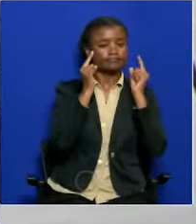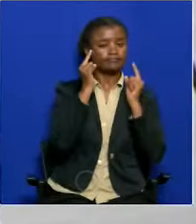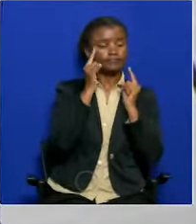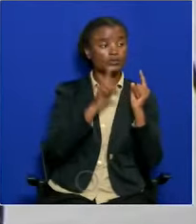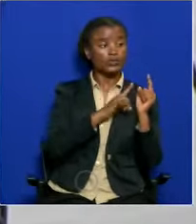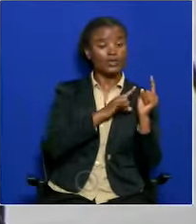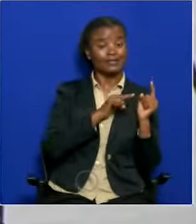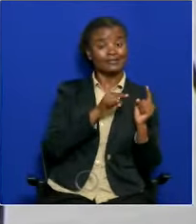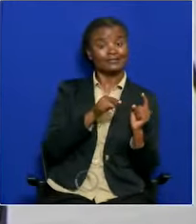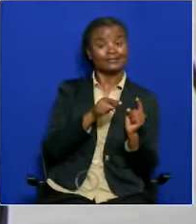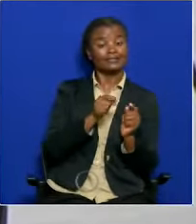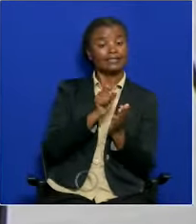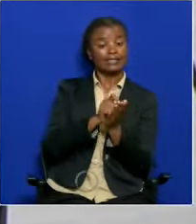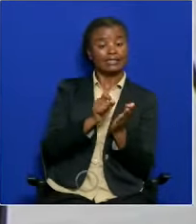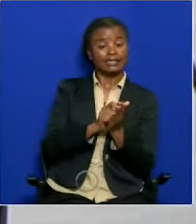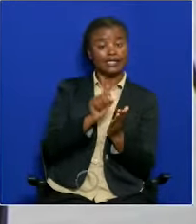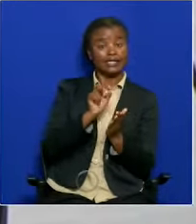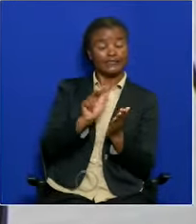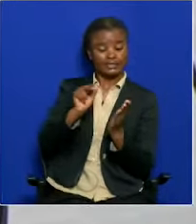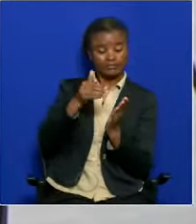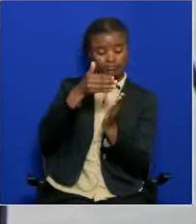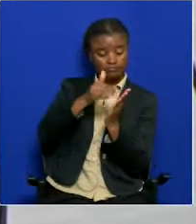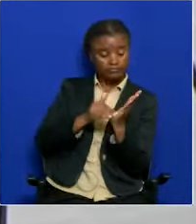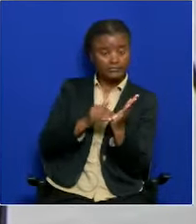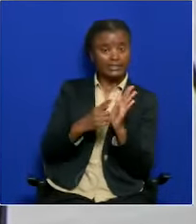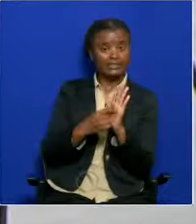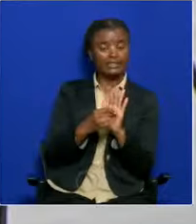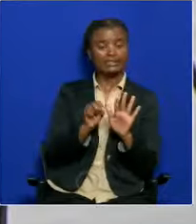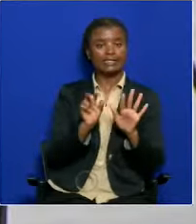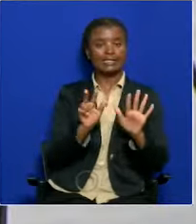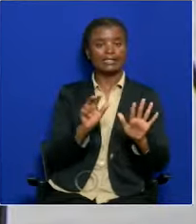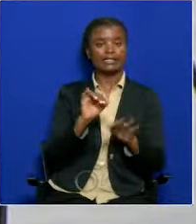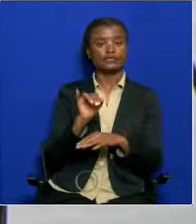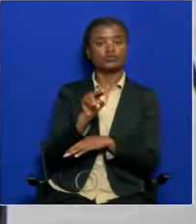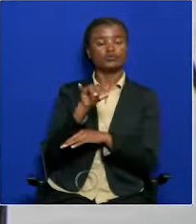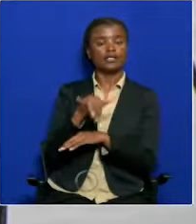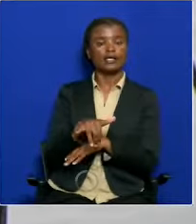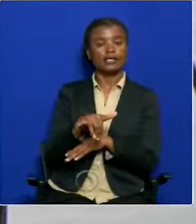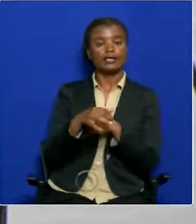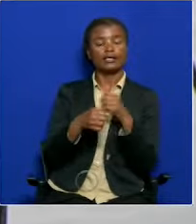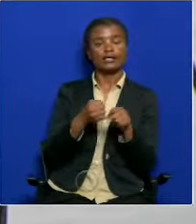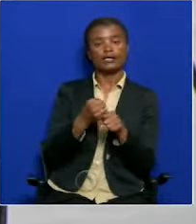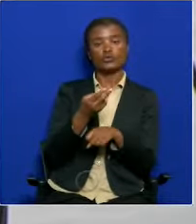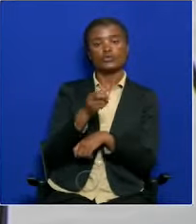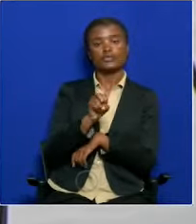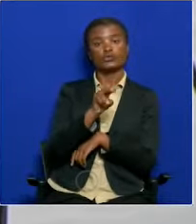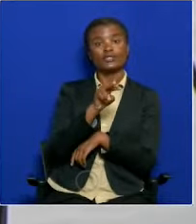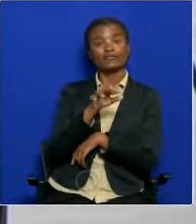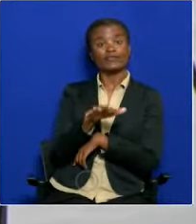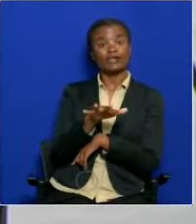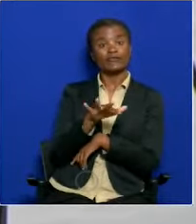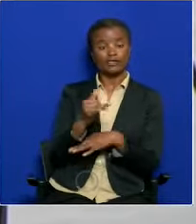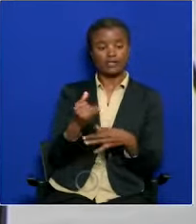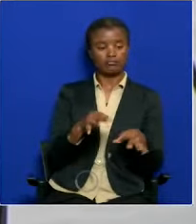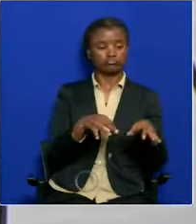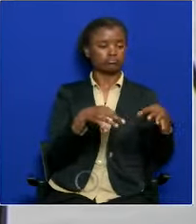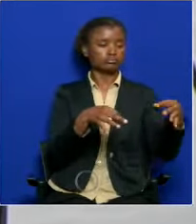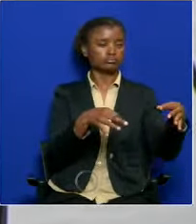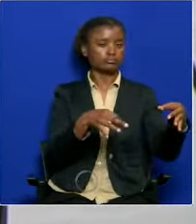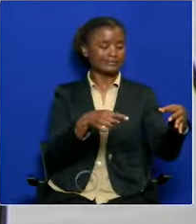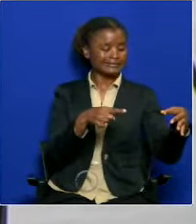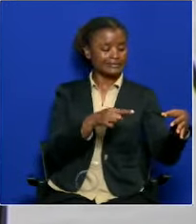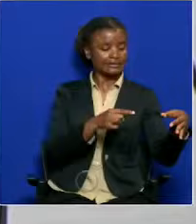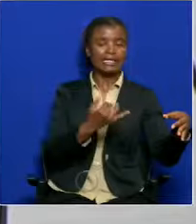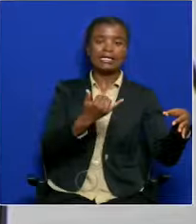the 8th July 2025 has now been produced and why it only surfaced at this